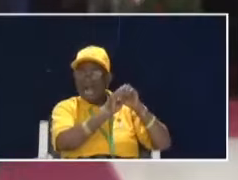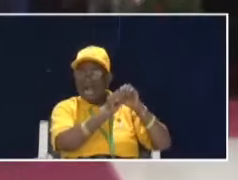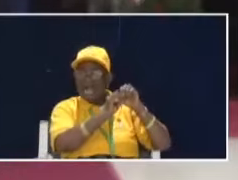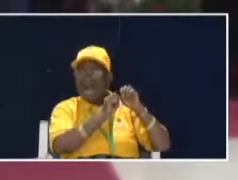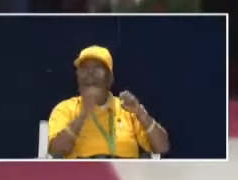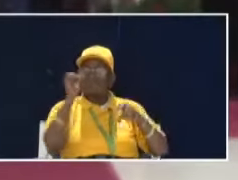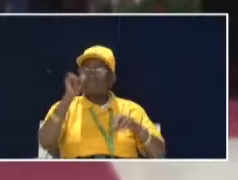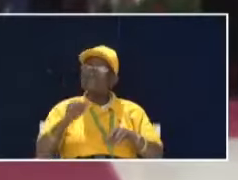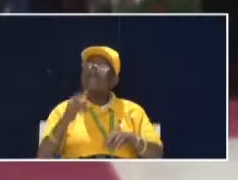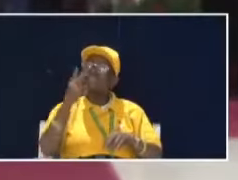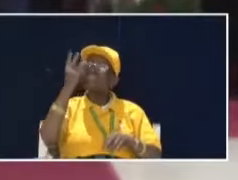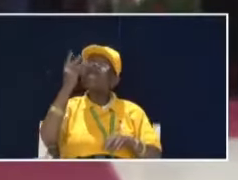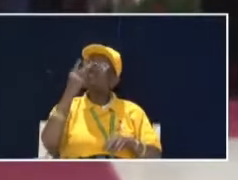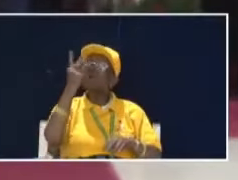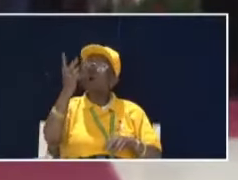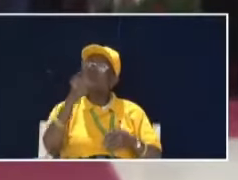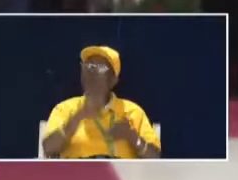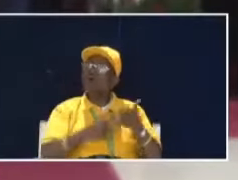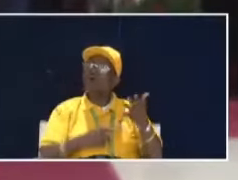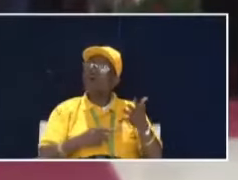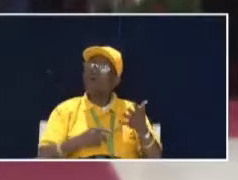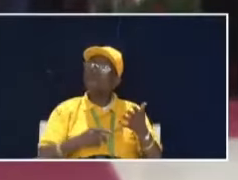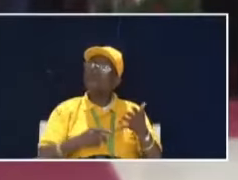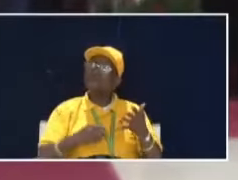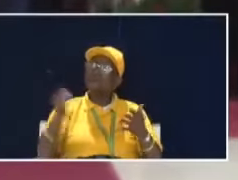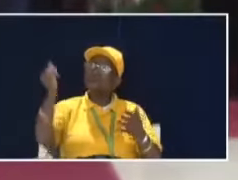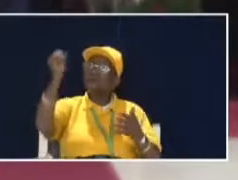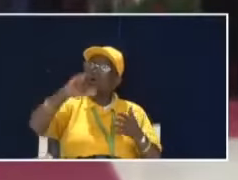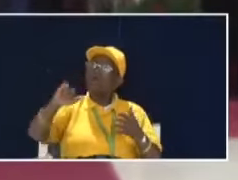They saw what ordinary eyes could not see,